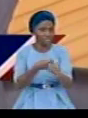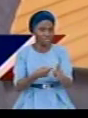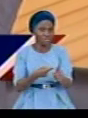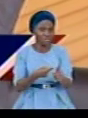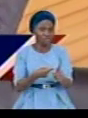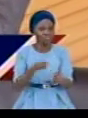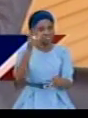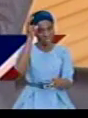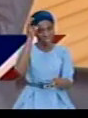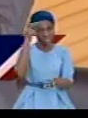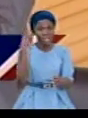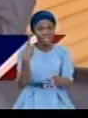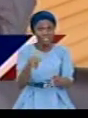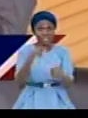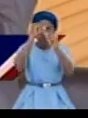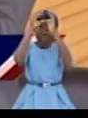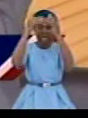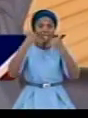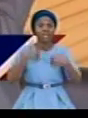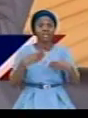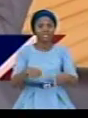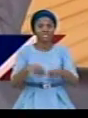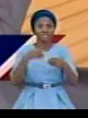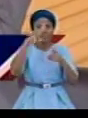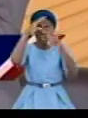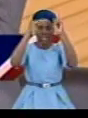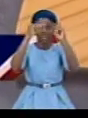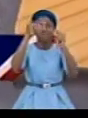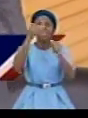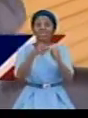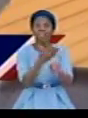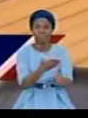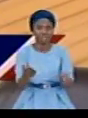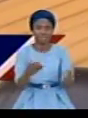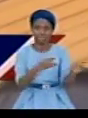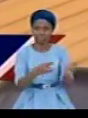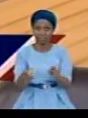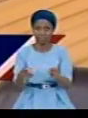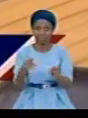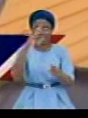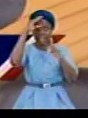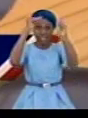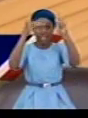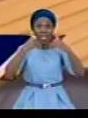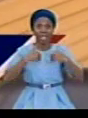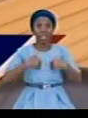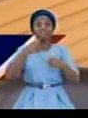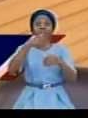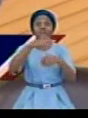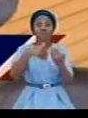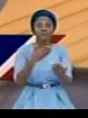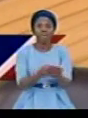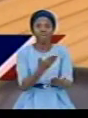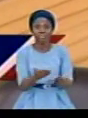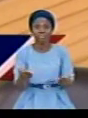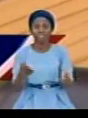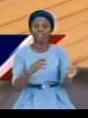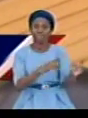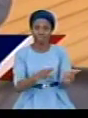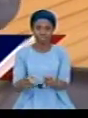given him everything. He possessed all things already. Look at John